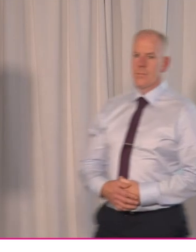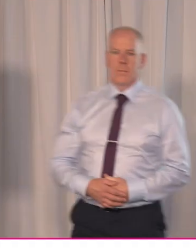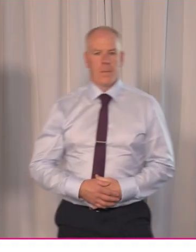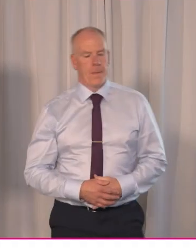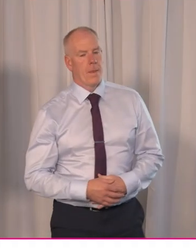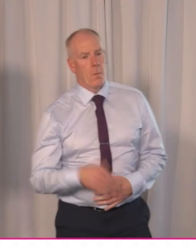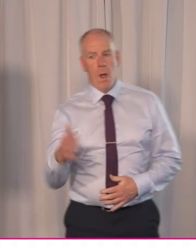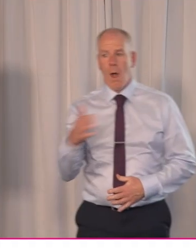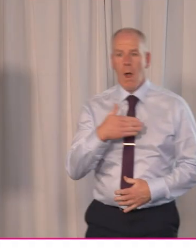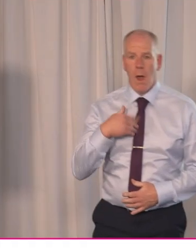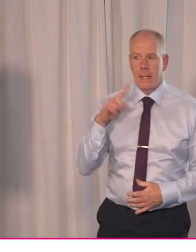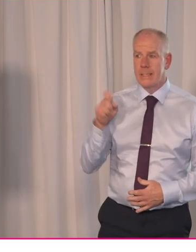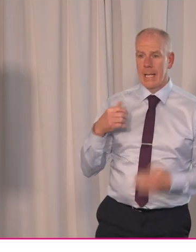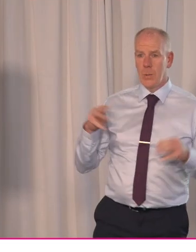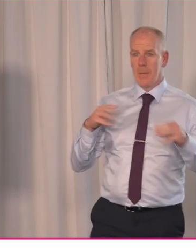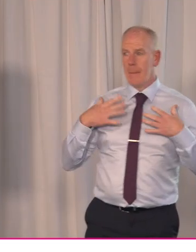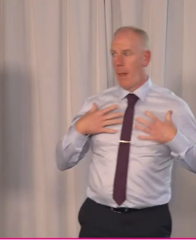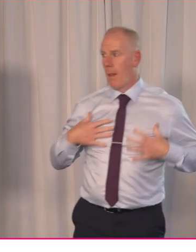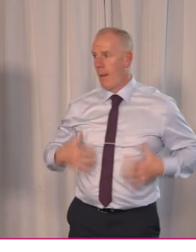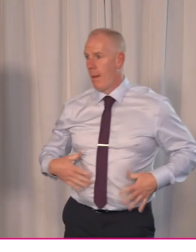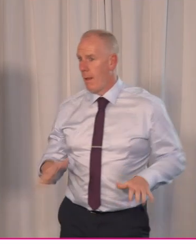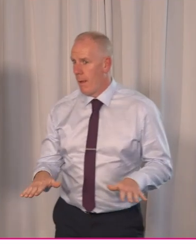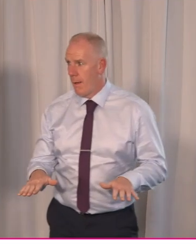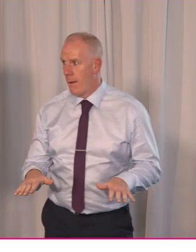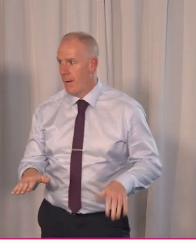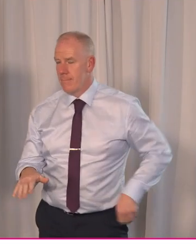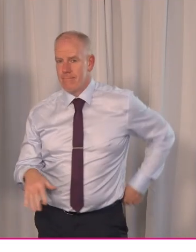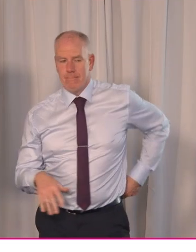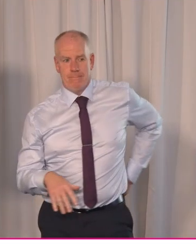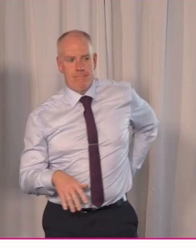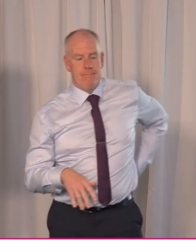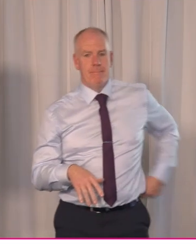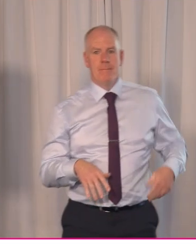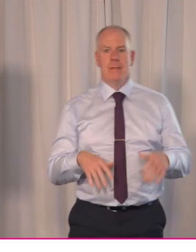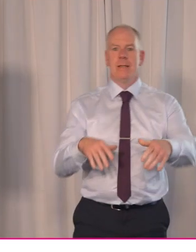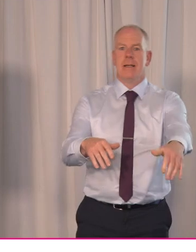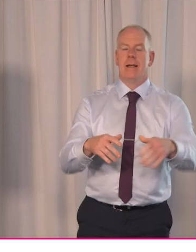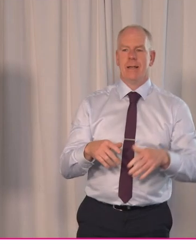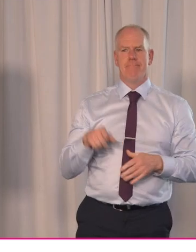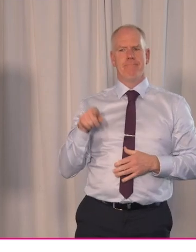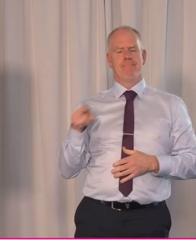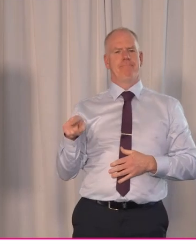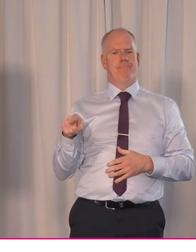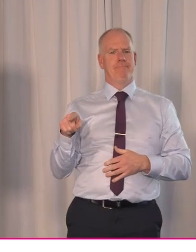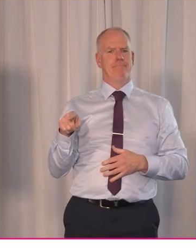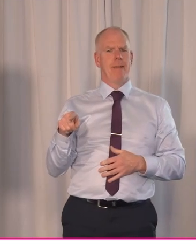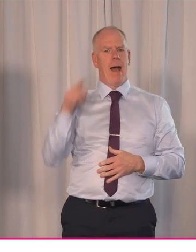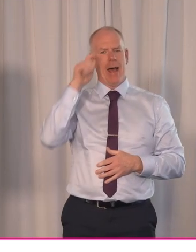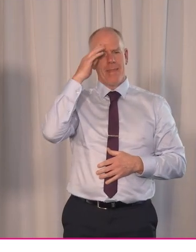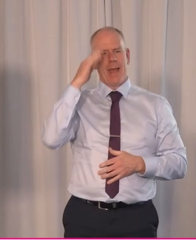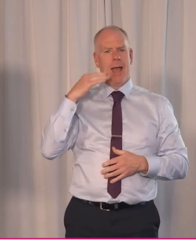having sex, Michael. So, and I think society, and I know